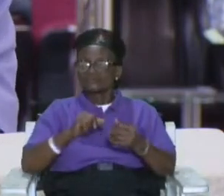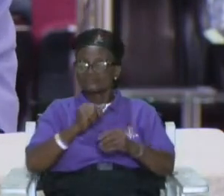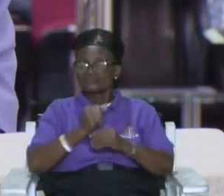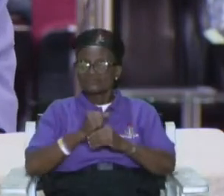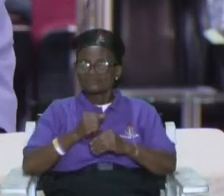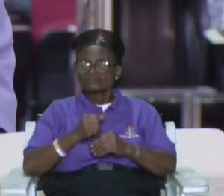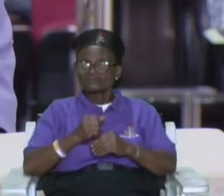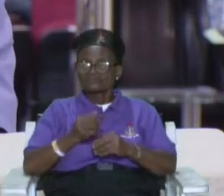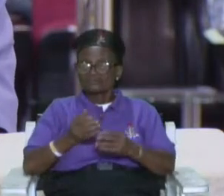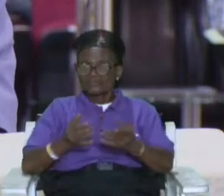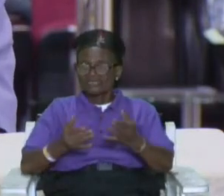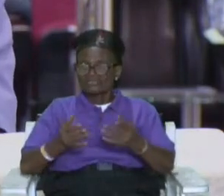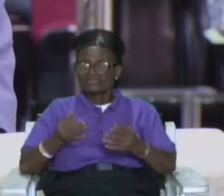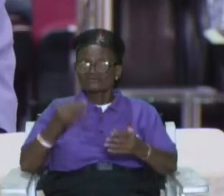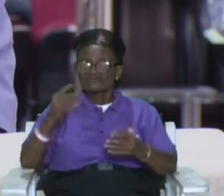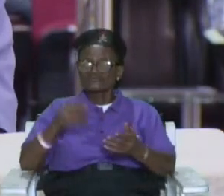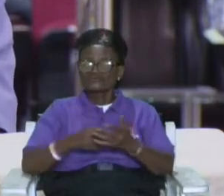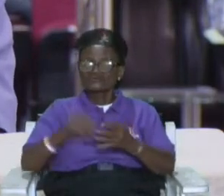etc.